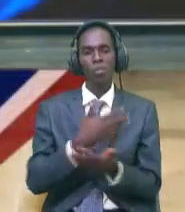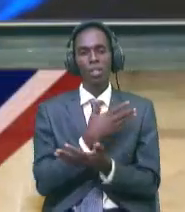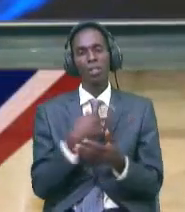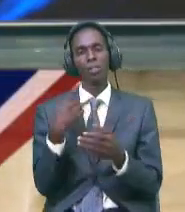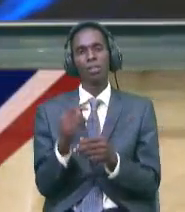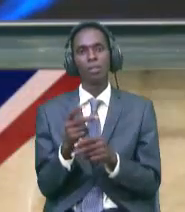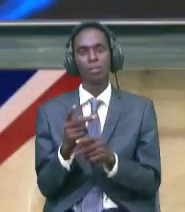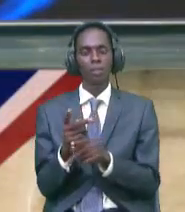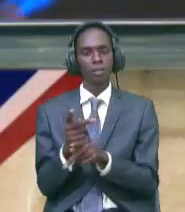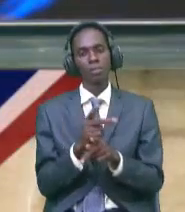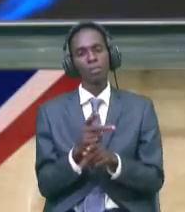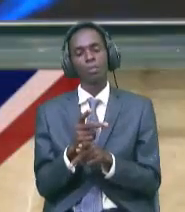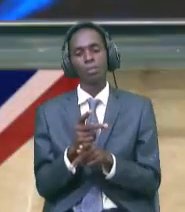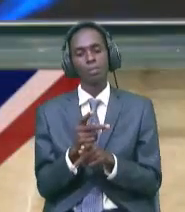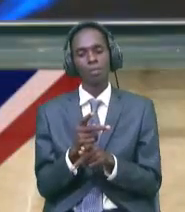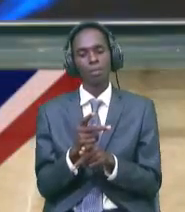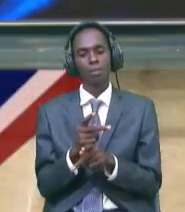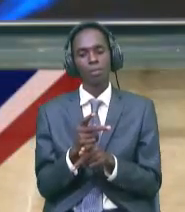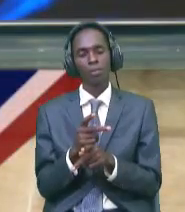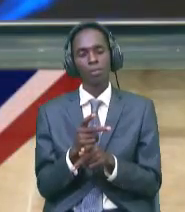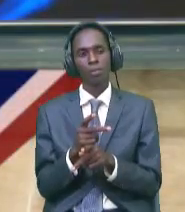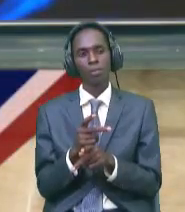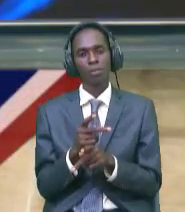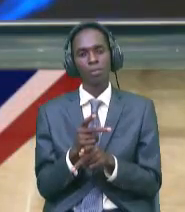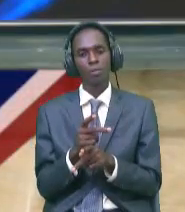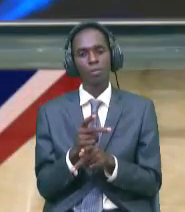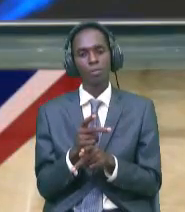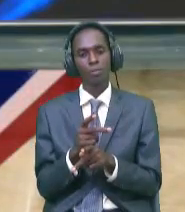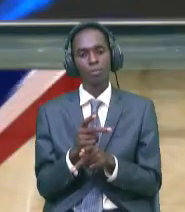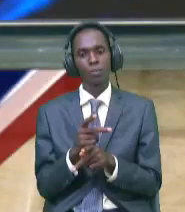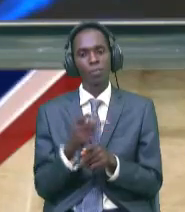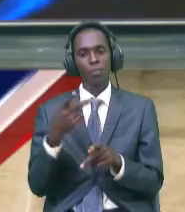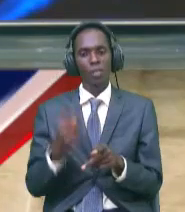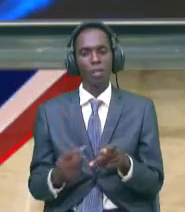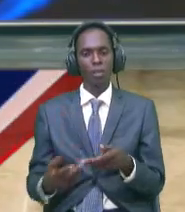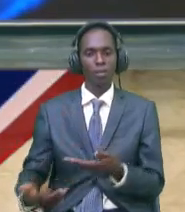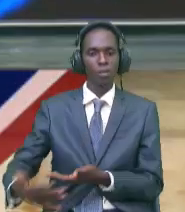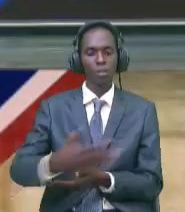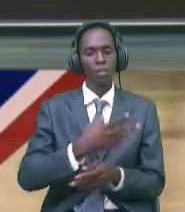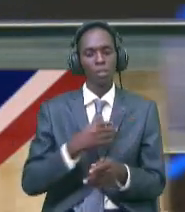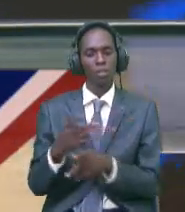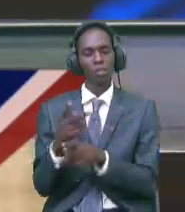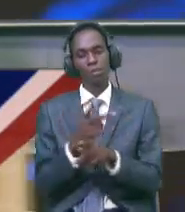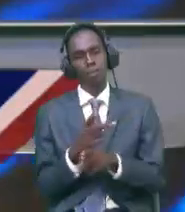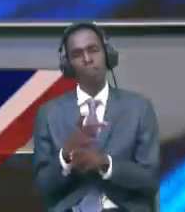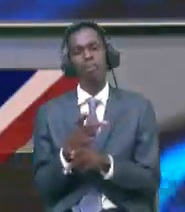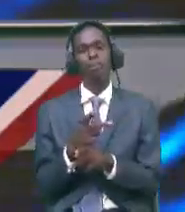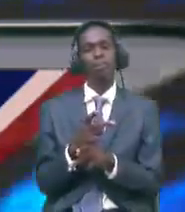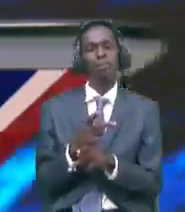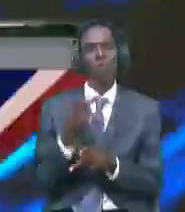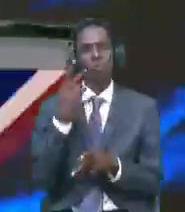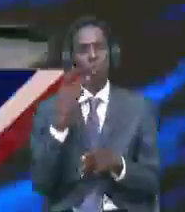the collection and the care for saints in crisis. We're coming back to 1 Corinthians